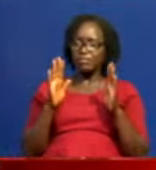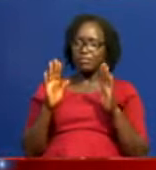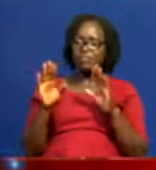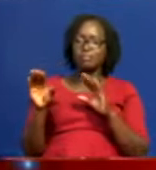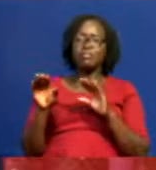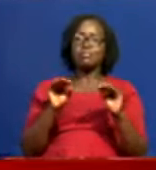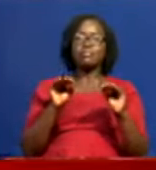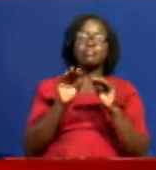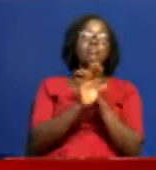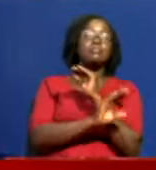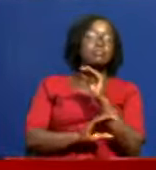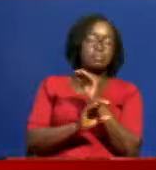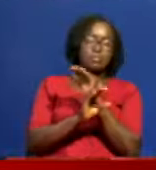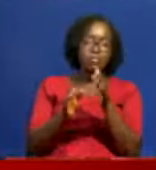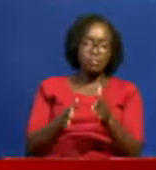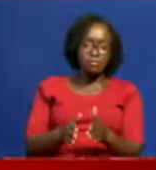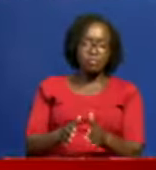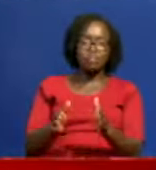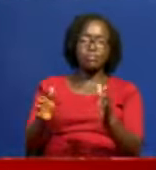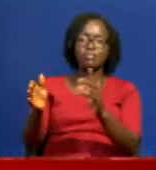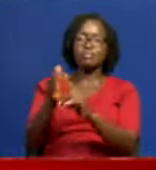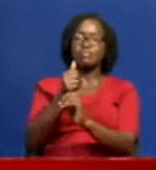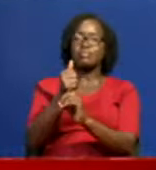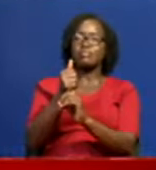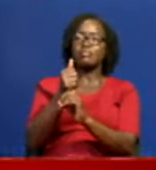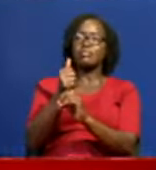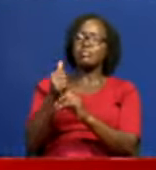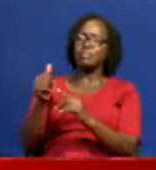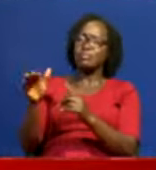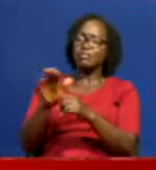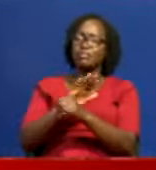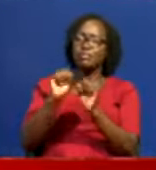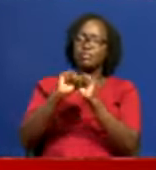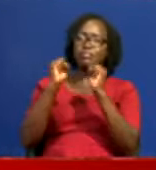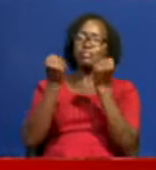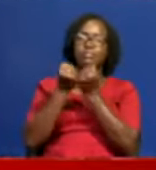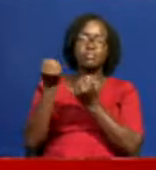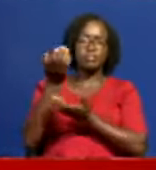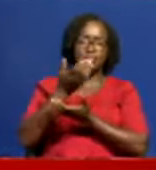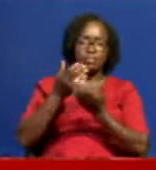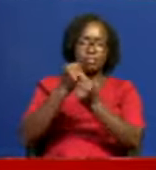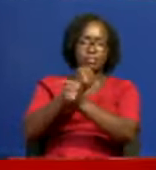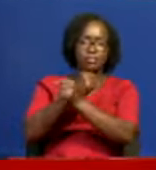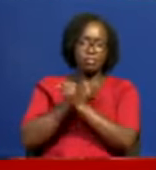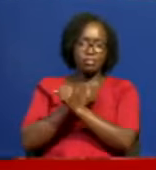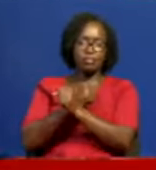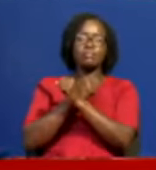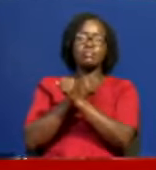country on the path to attaining its full socio-economic potential.